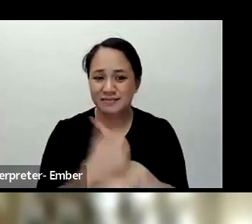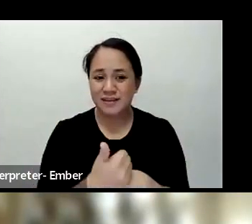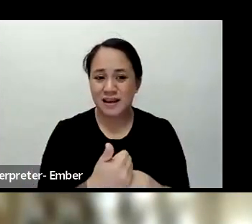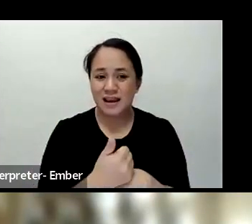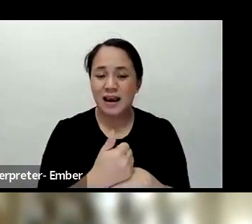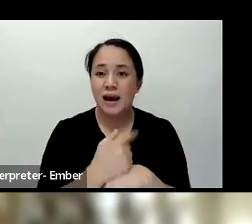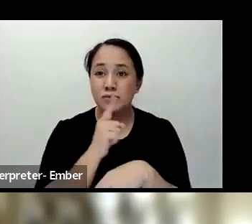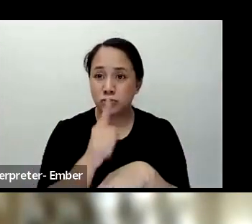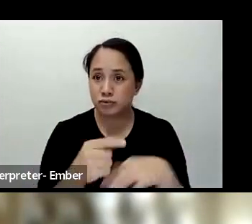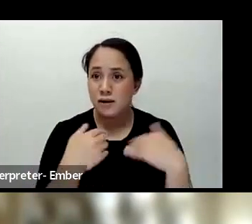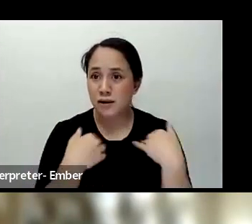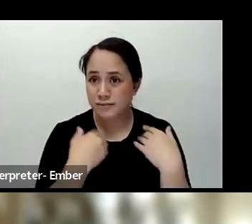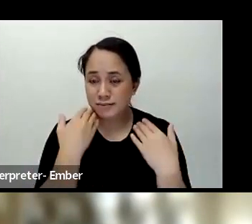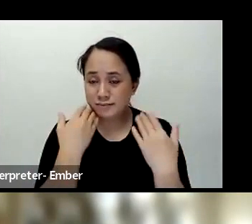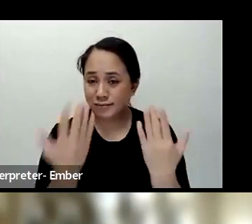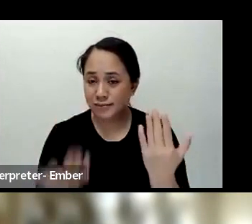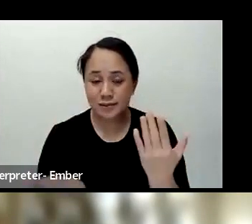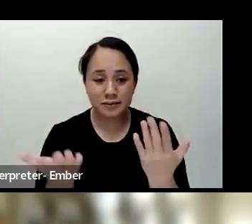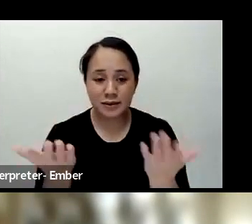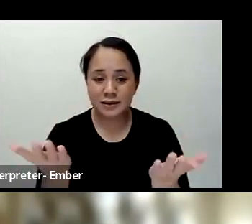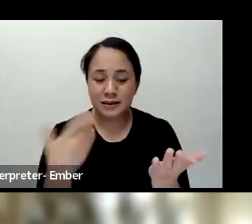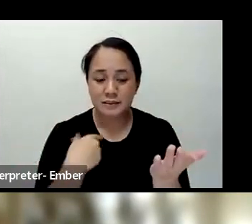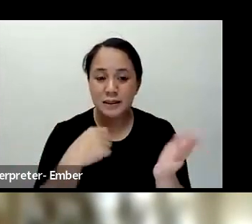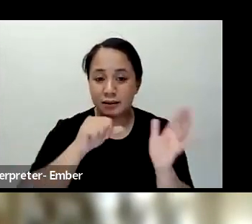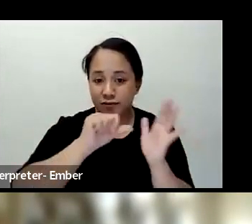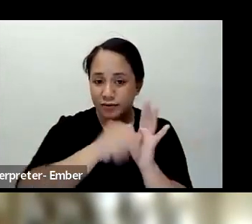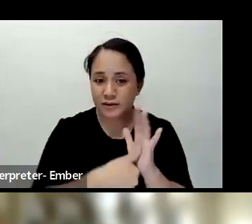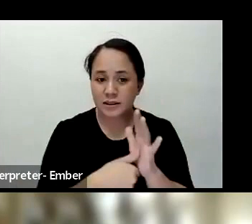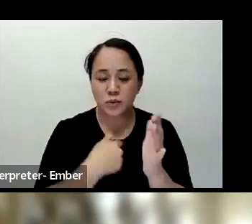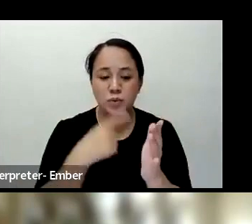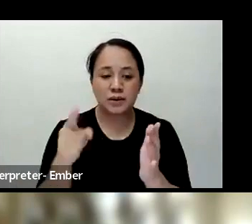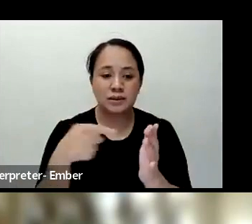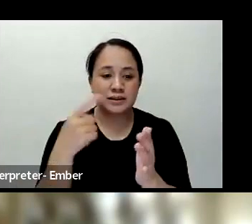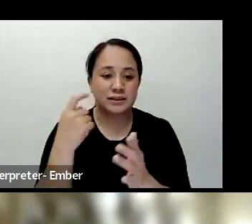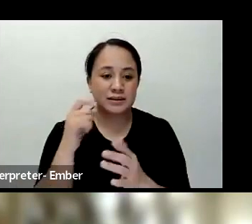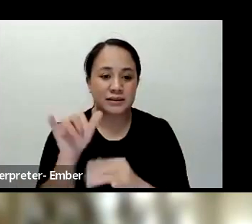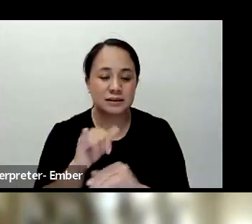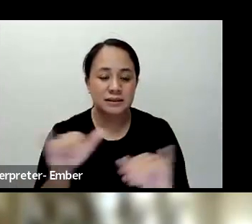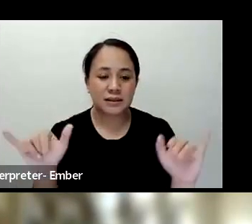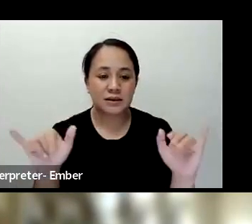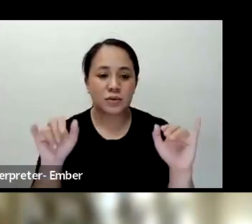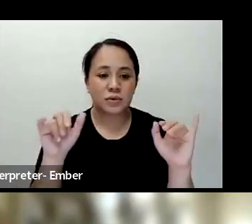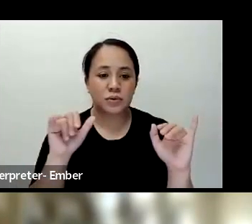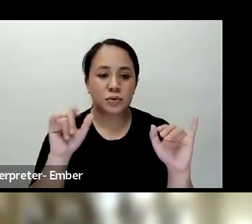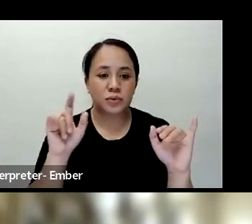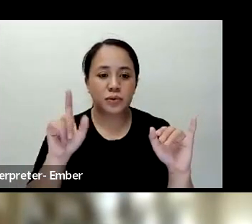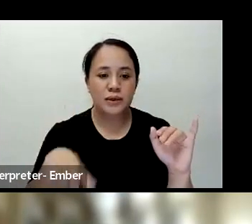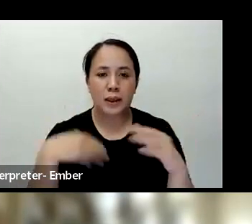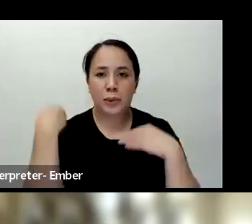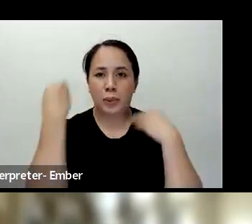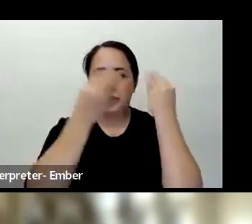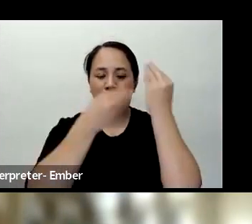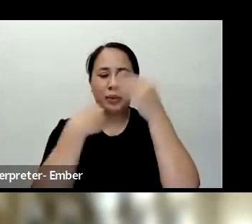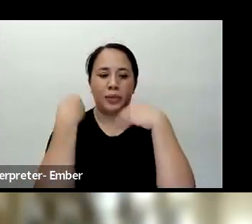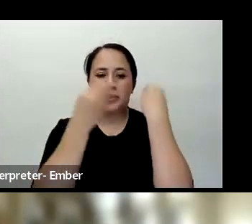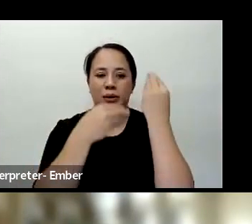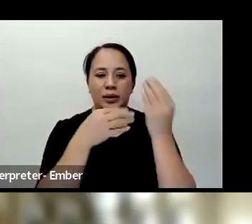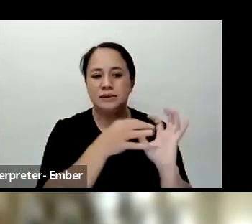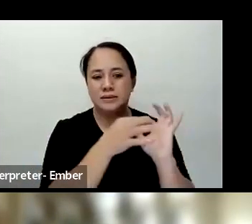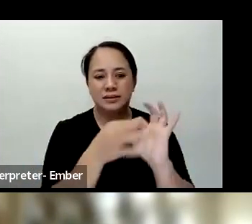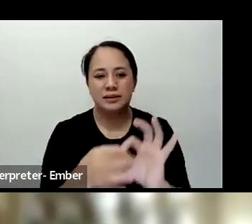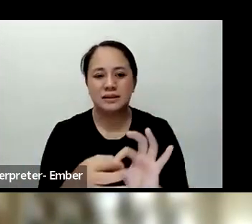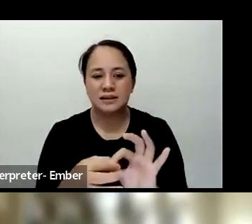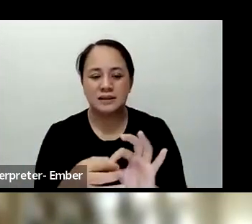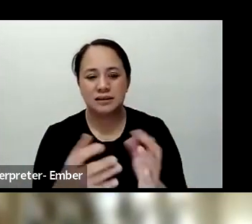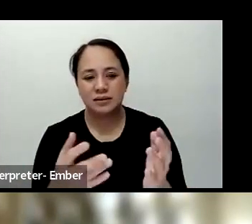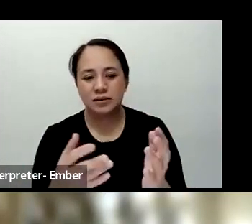causality. So I also reiterate what he said earlier, that we don't confuse, association with